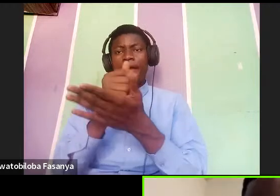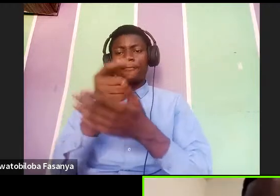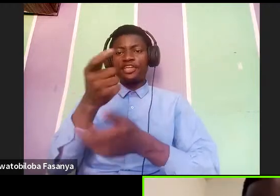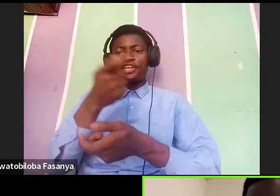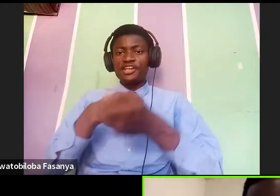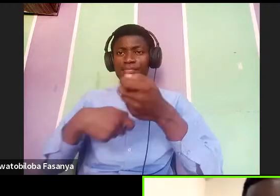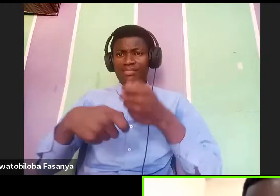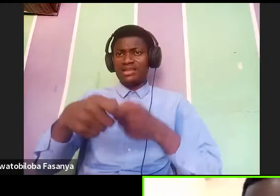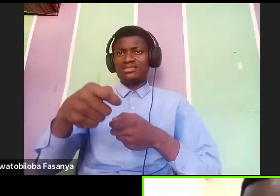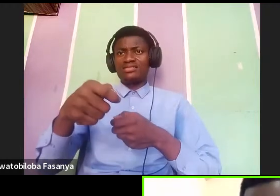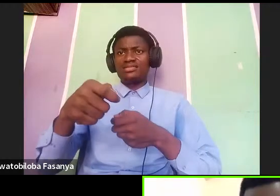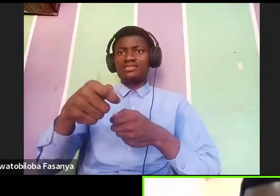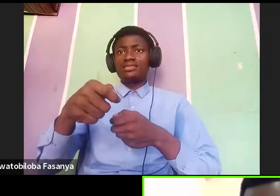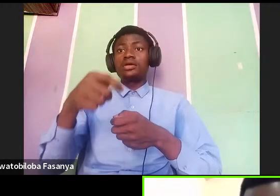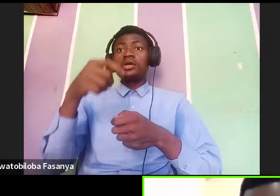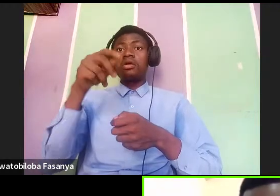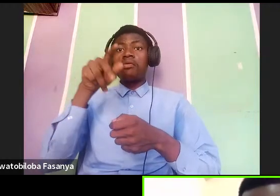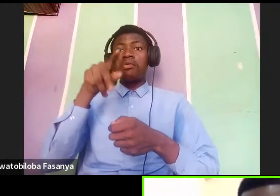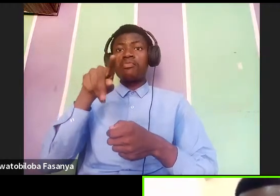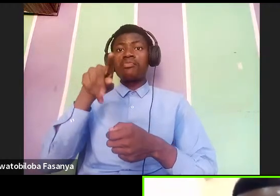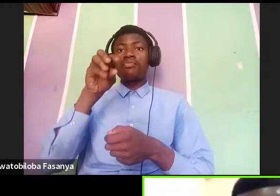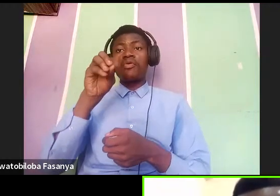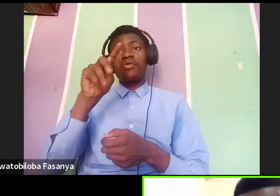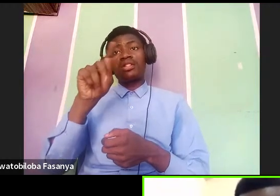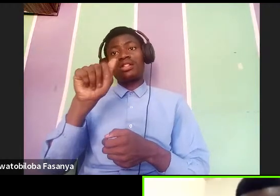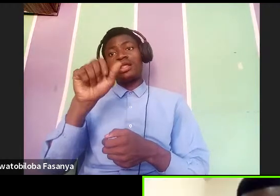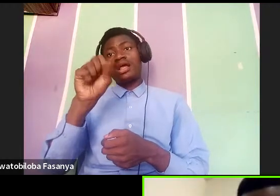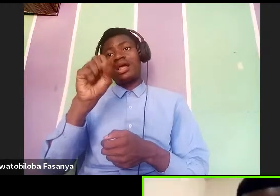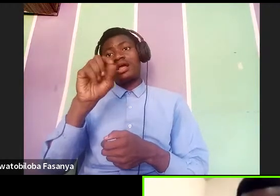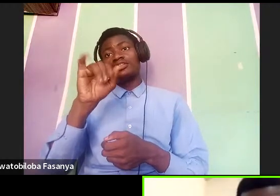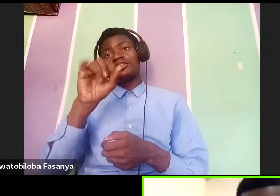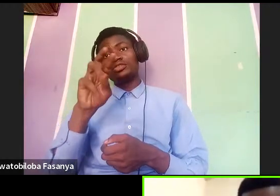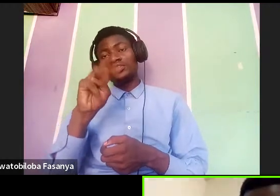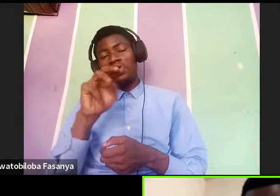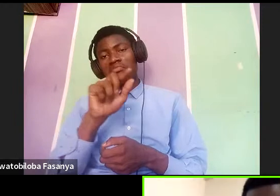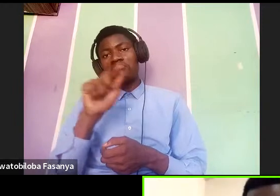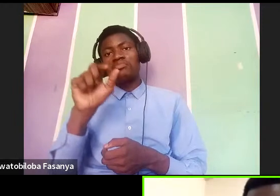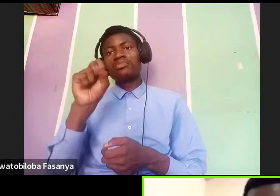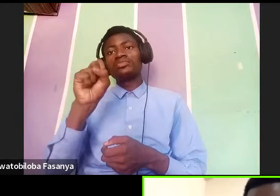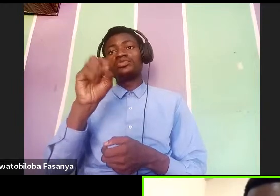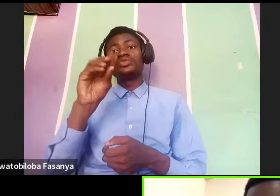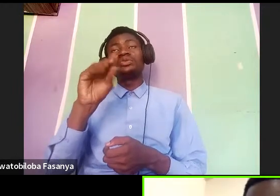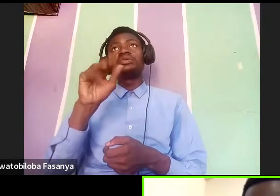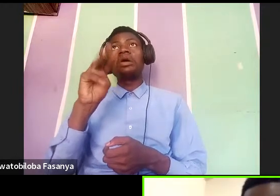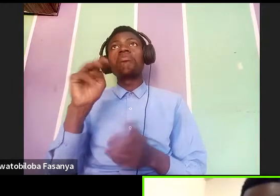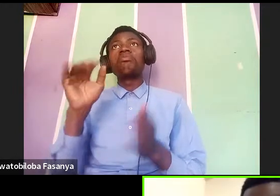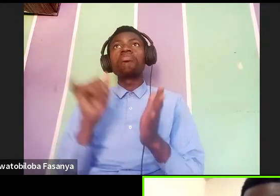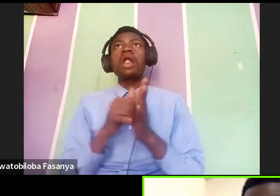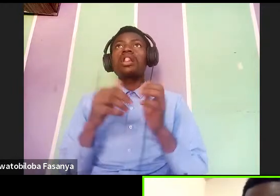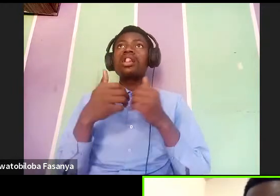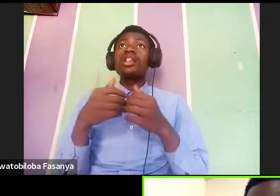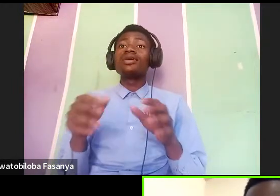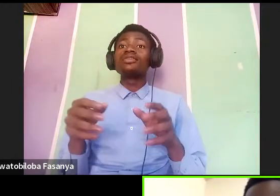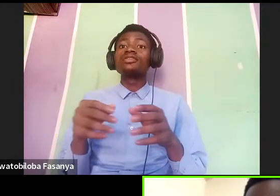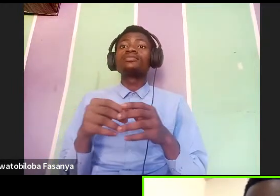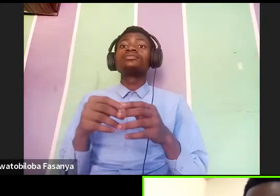Diarrhea diseases, even most food poisoning cases are self-limiting, so they usually get better on